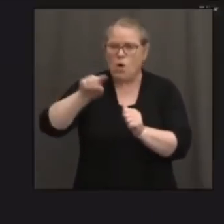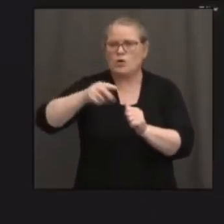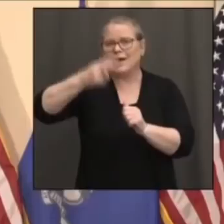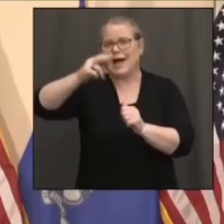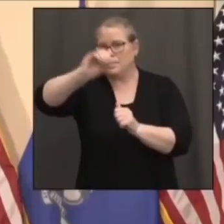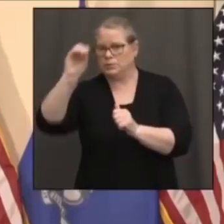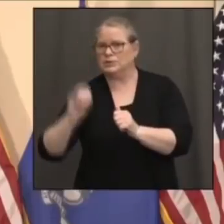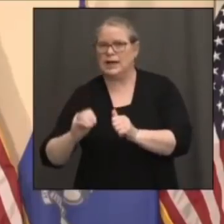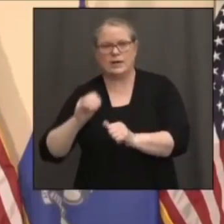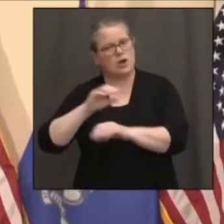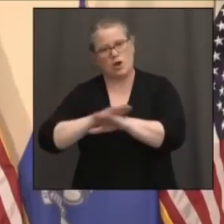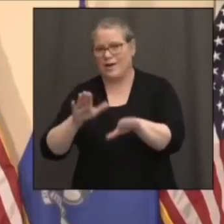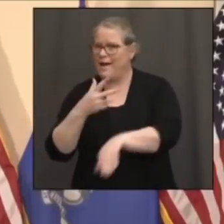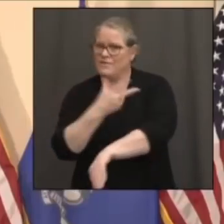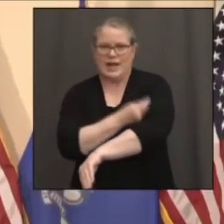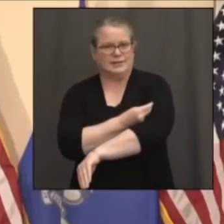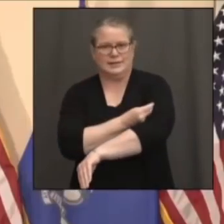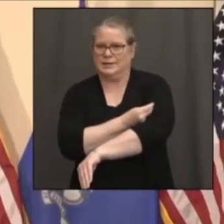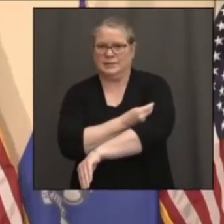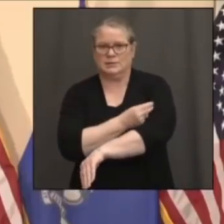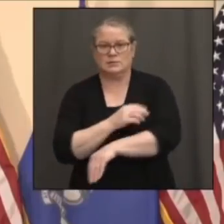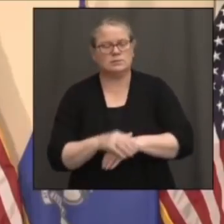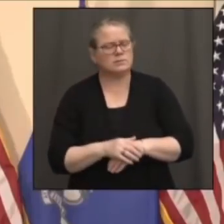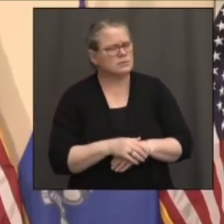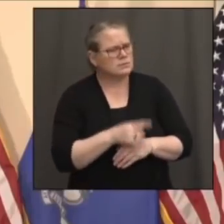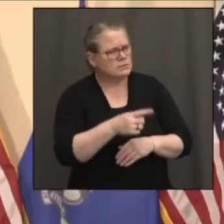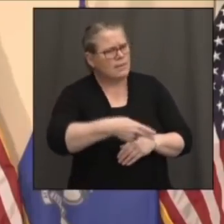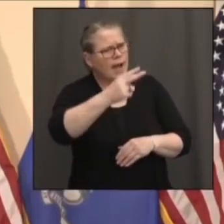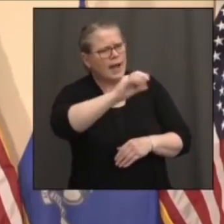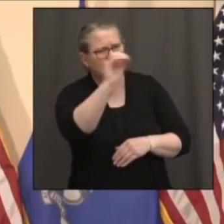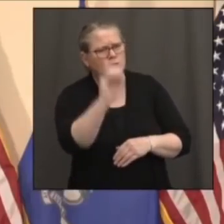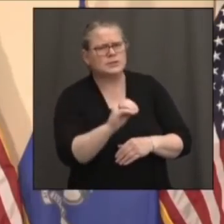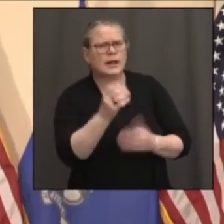you say overwhelmingly, like what percentage roughly?